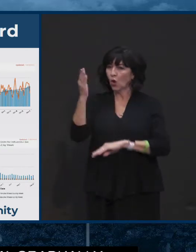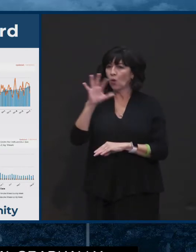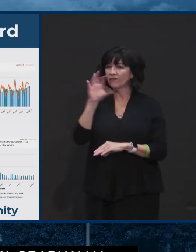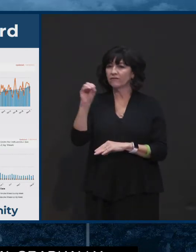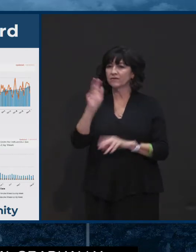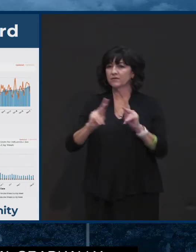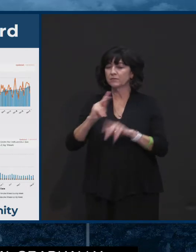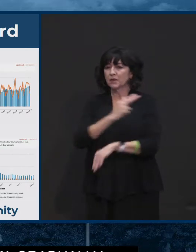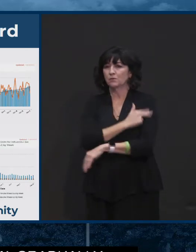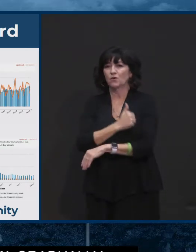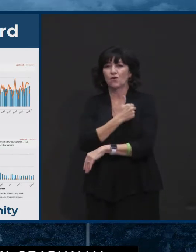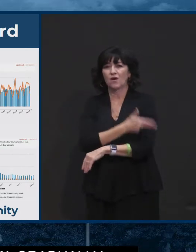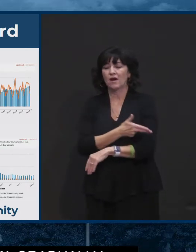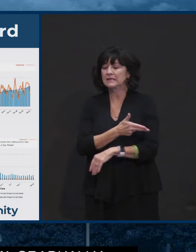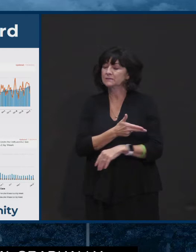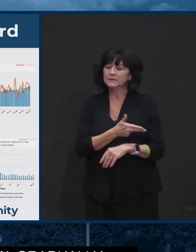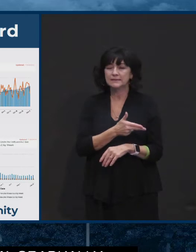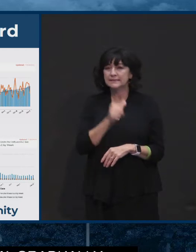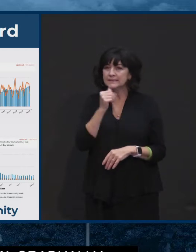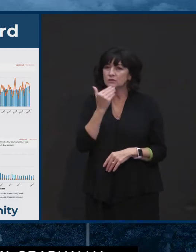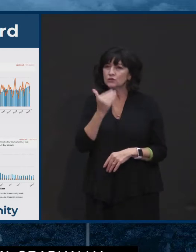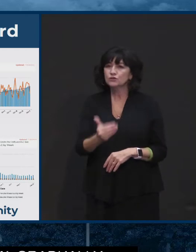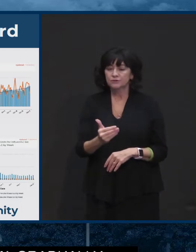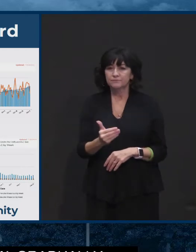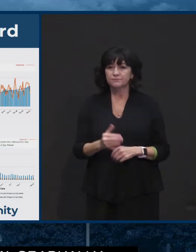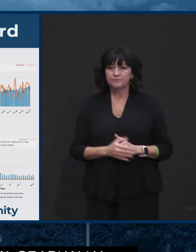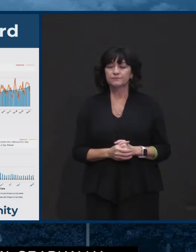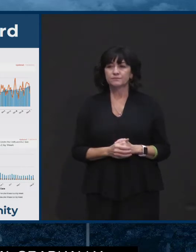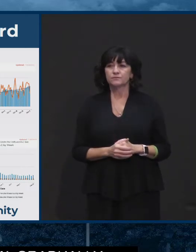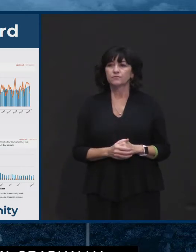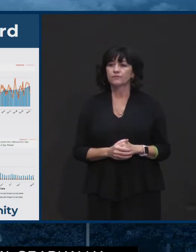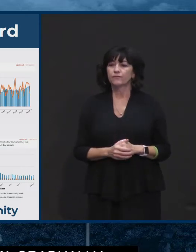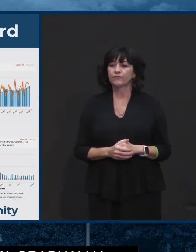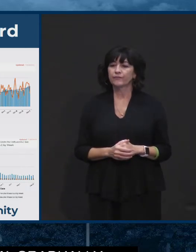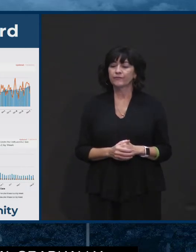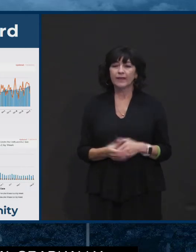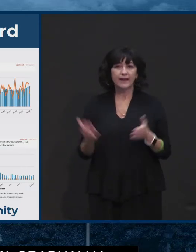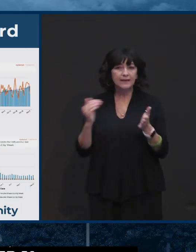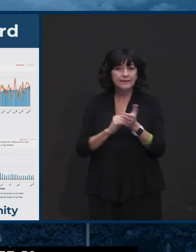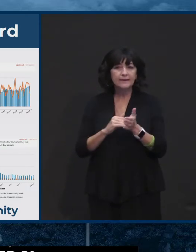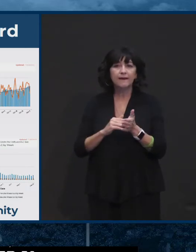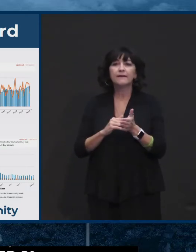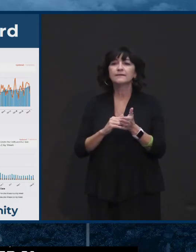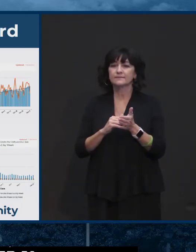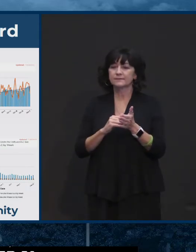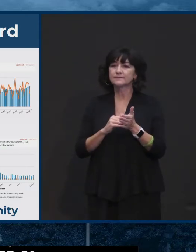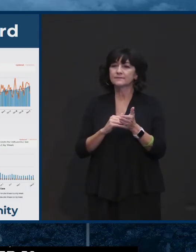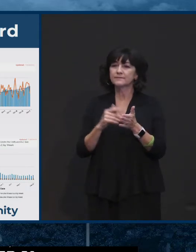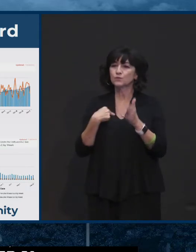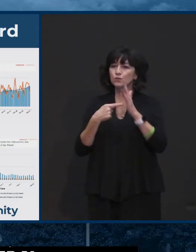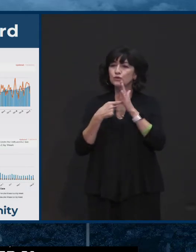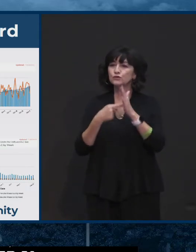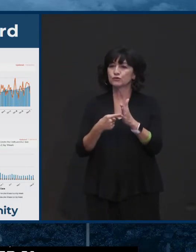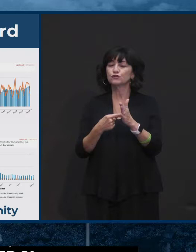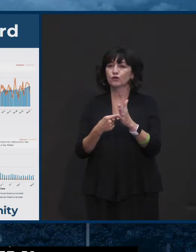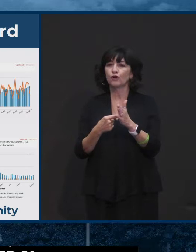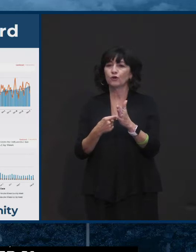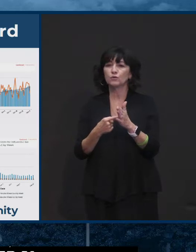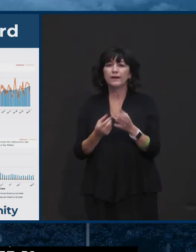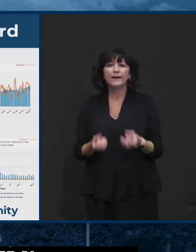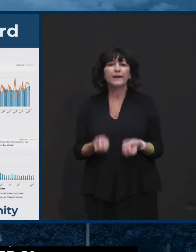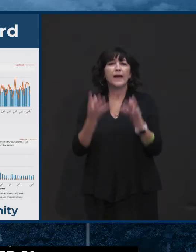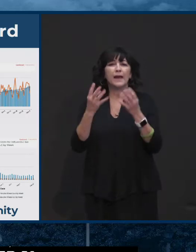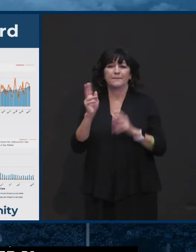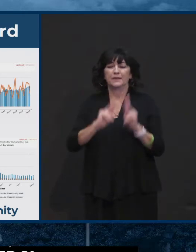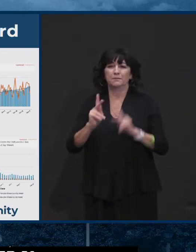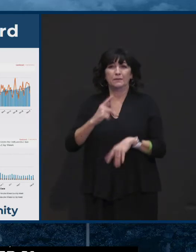New hospital admissions, again, is very episodic, up and down. It doesn't tell us a whole lot